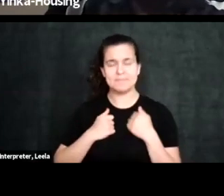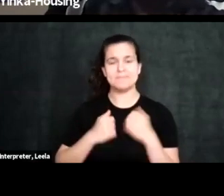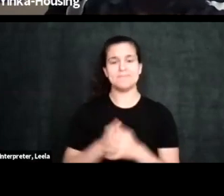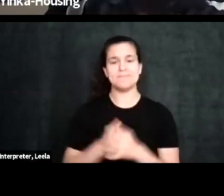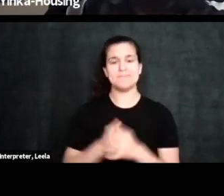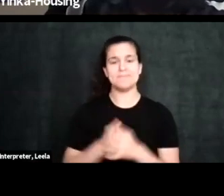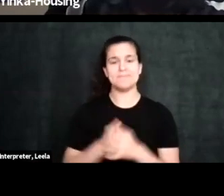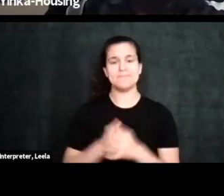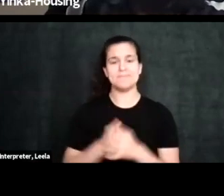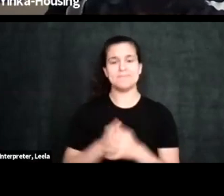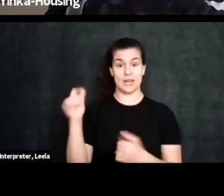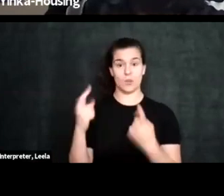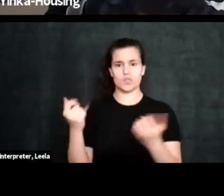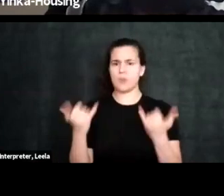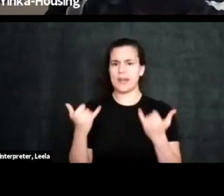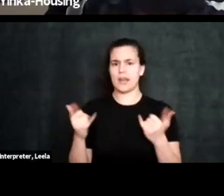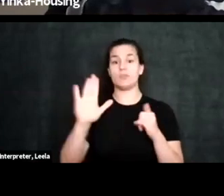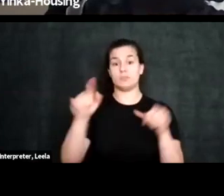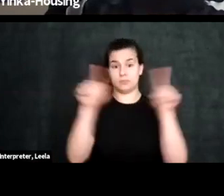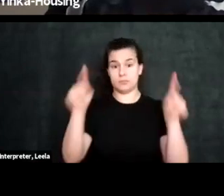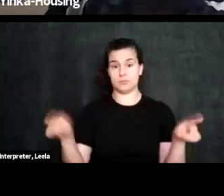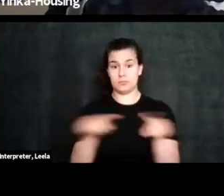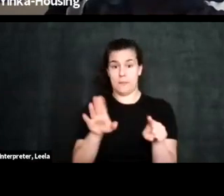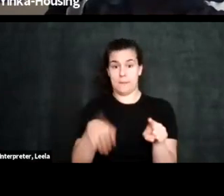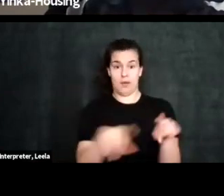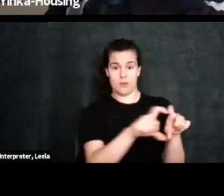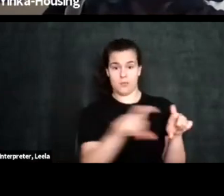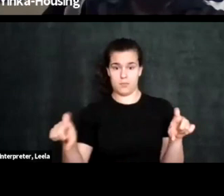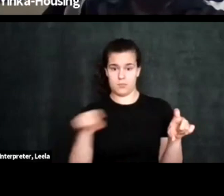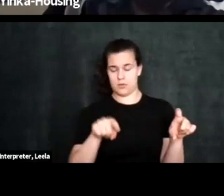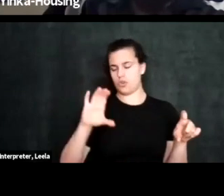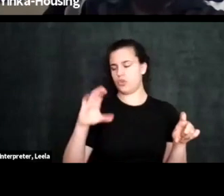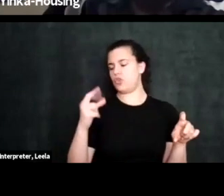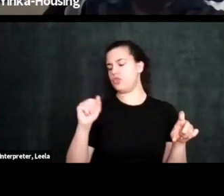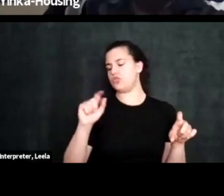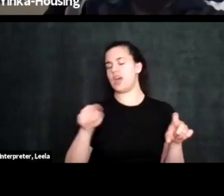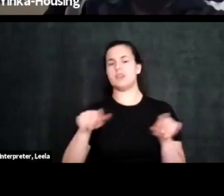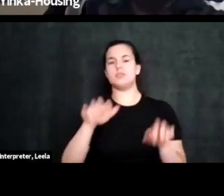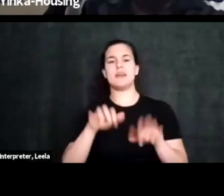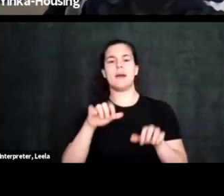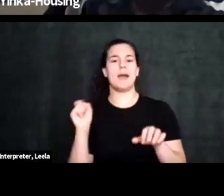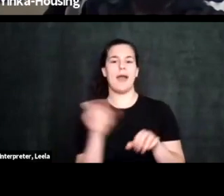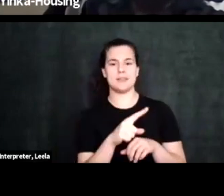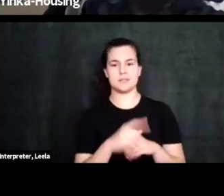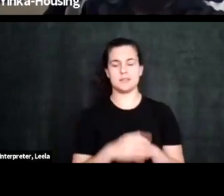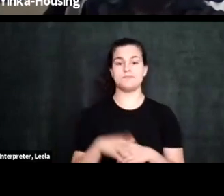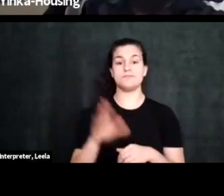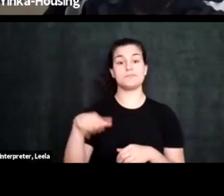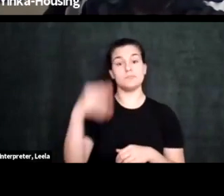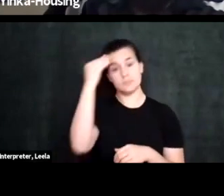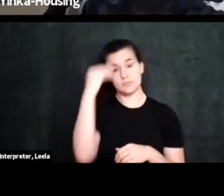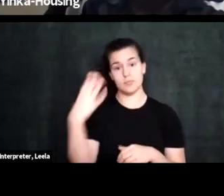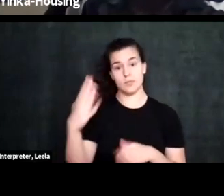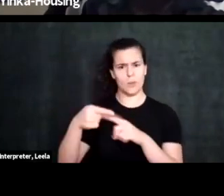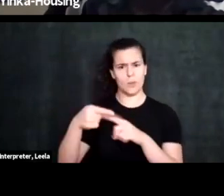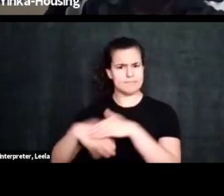have any questions, drop them in the chat. We'll be more than happy to answer them for you. We want you to keep in mind that the move-in dates are scheduled for August